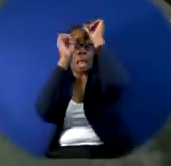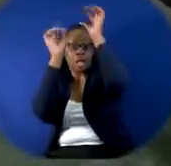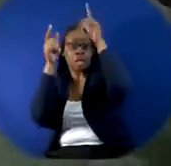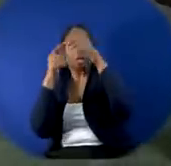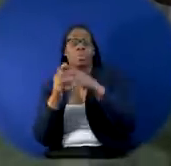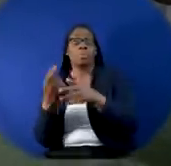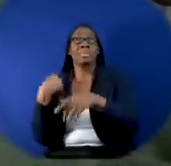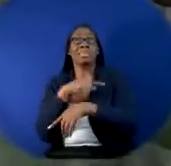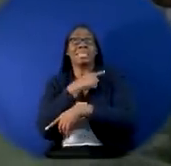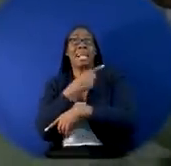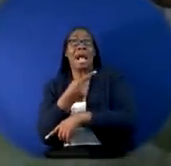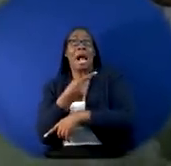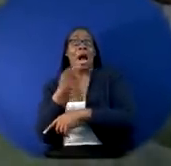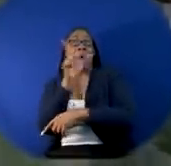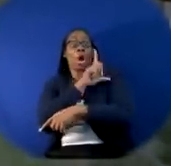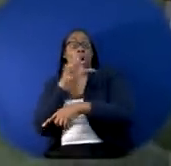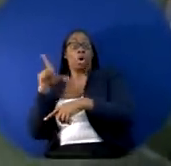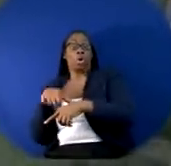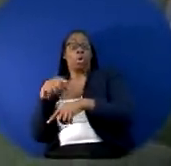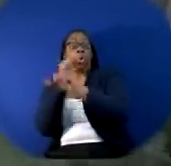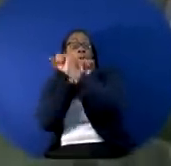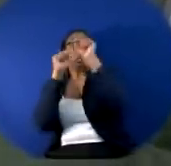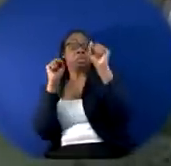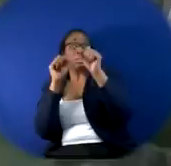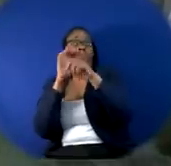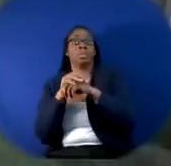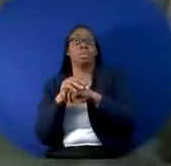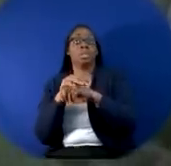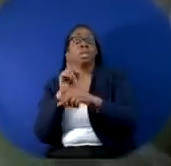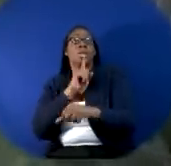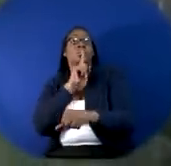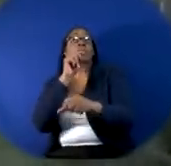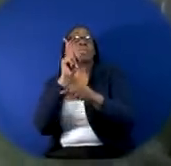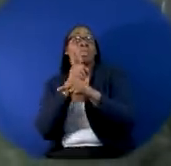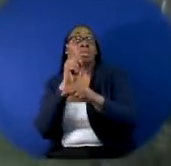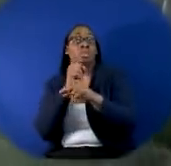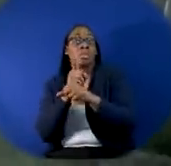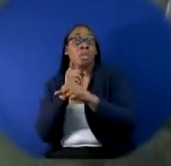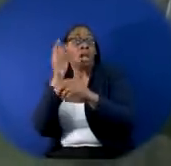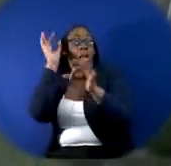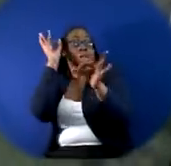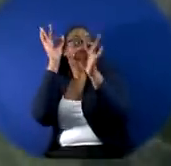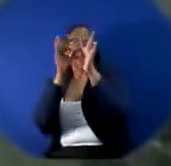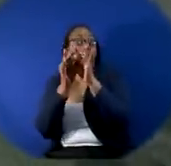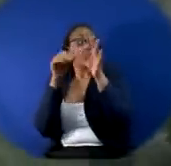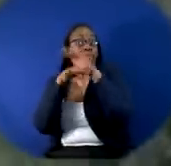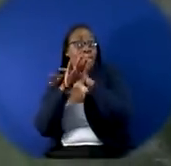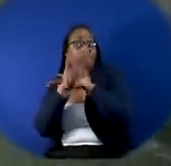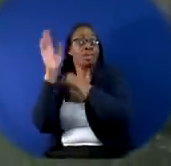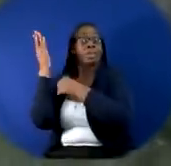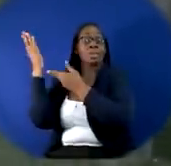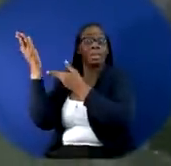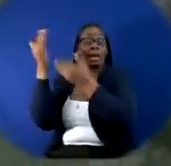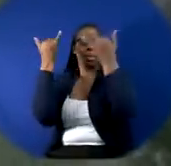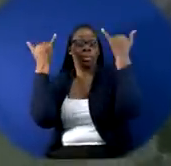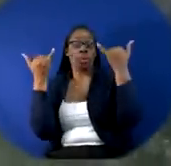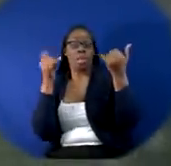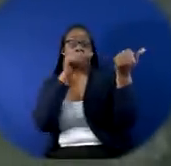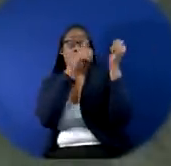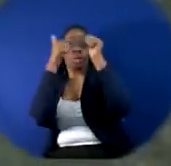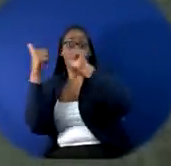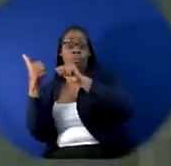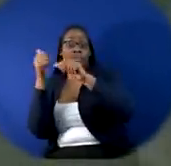Of our Lord and Savior Jesus Christ, and based upon the profession of your faith in him, we now baptize you, our